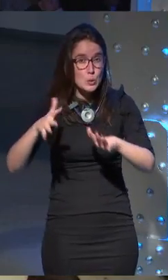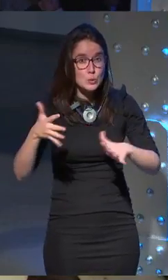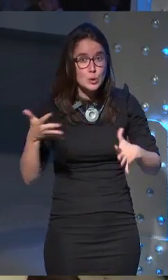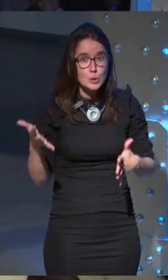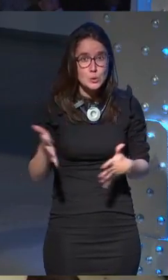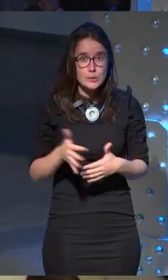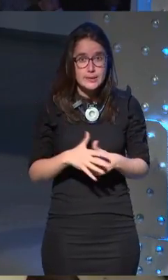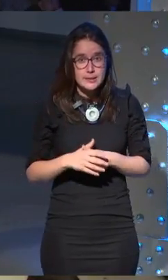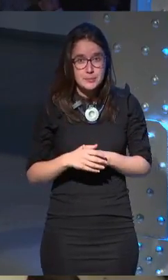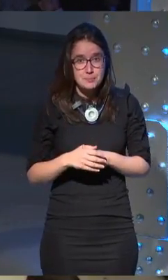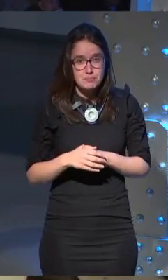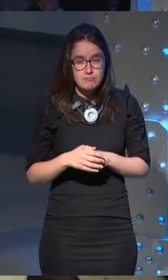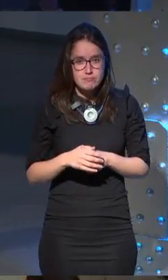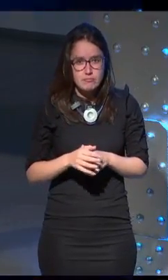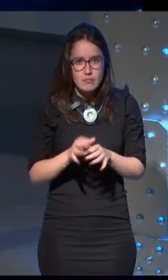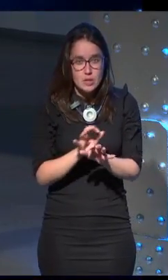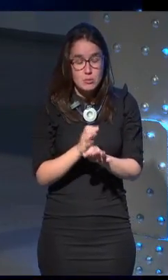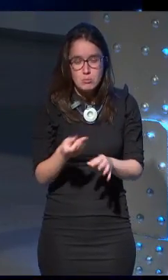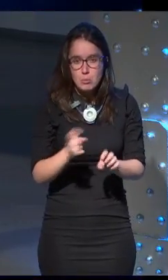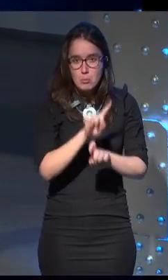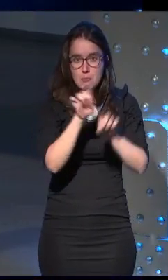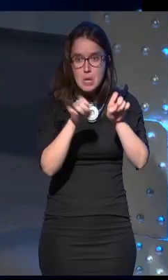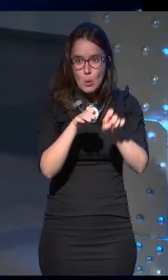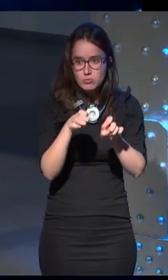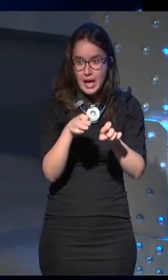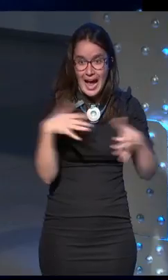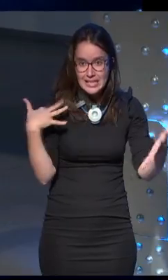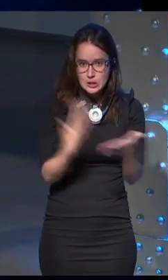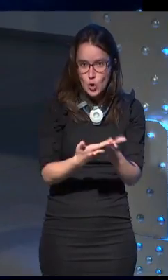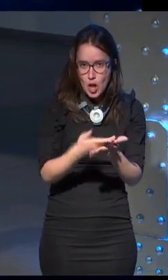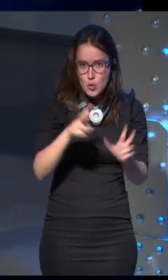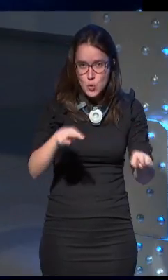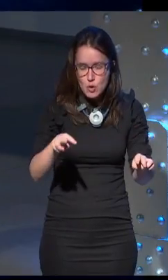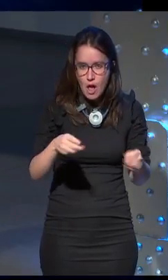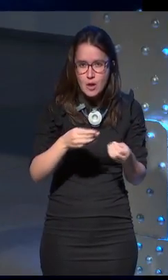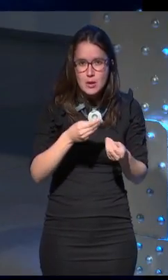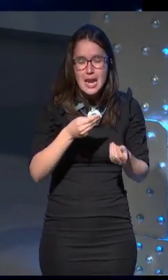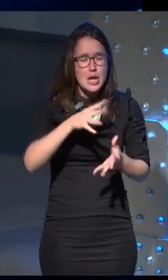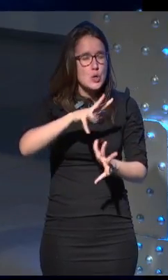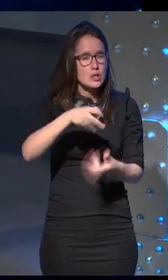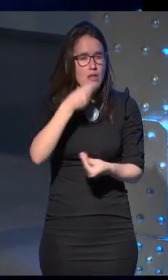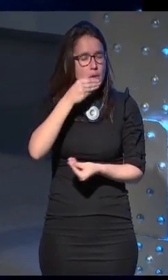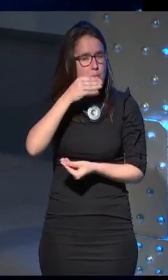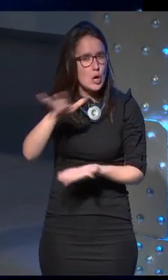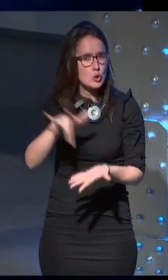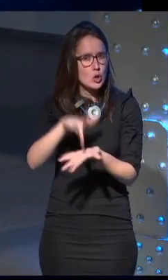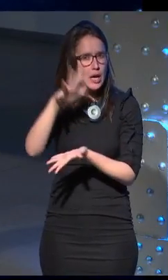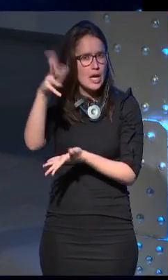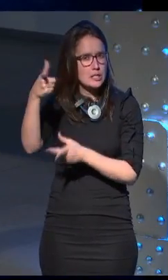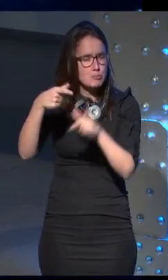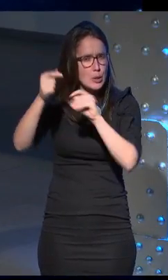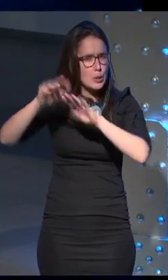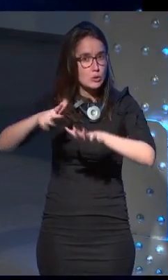No one has ever asked me that question. What's the best piece of news? That is a tough